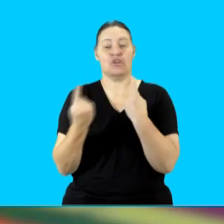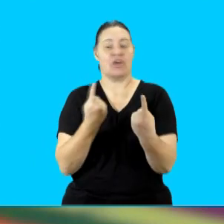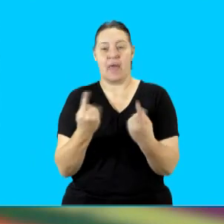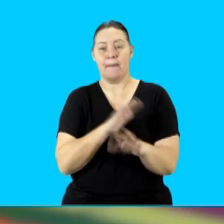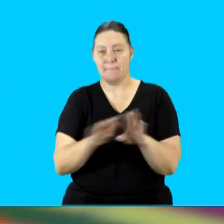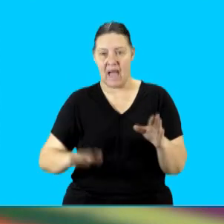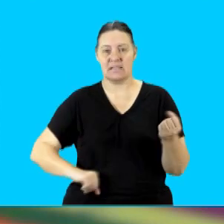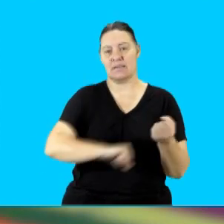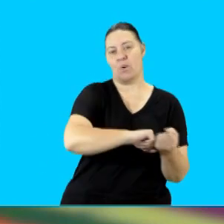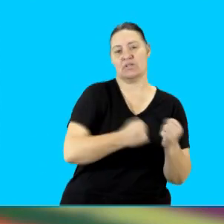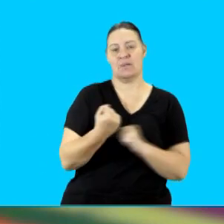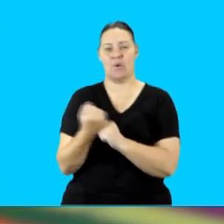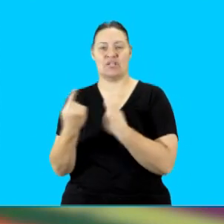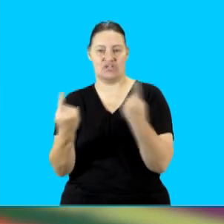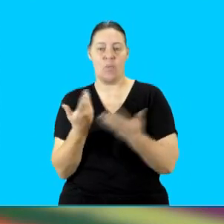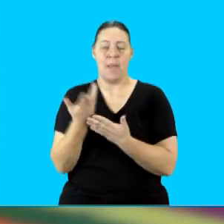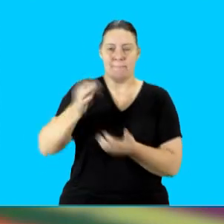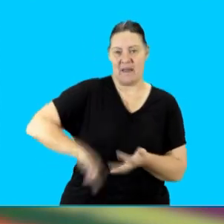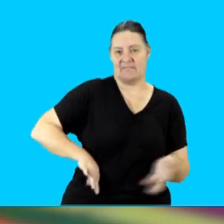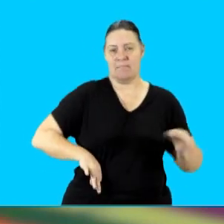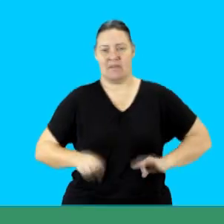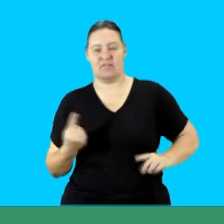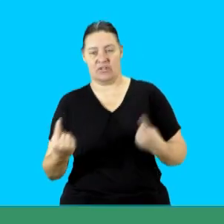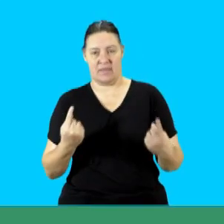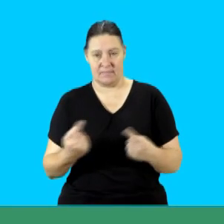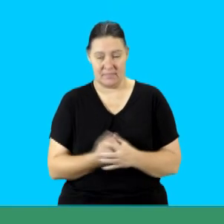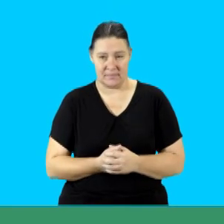one another, but we can benefit from each other.